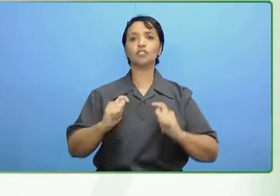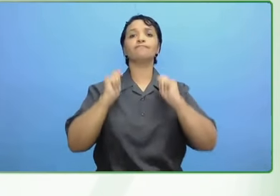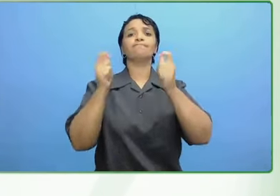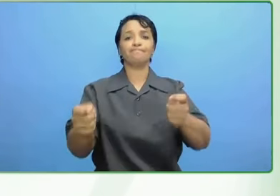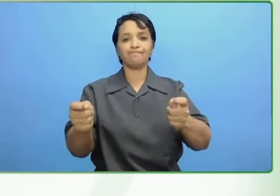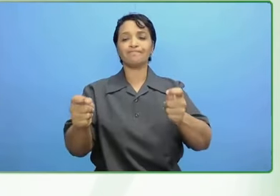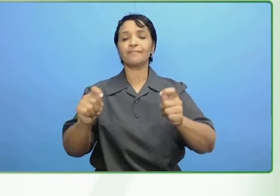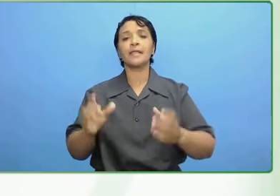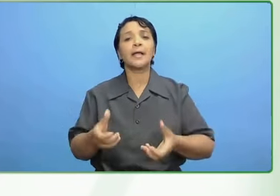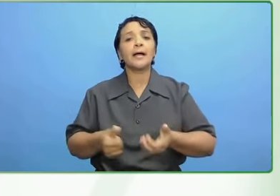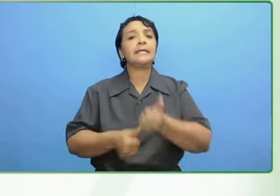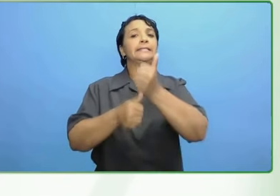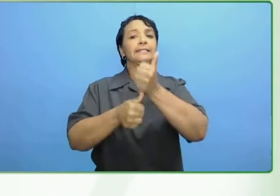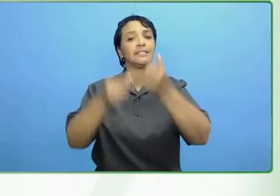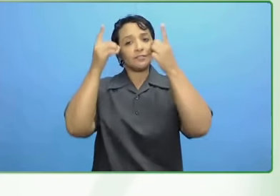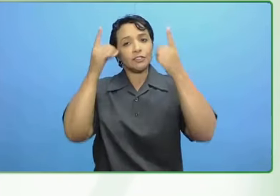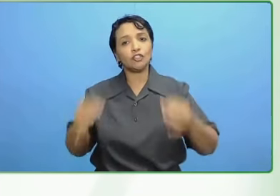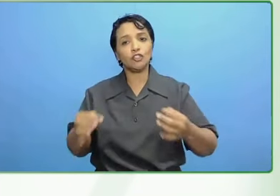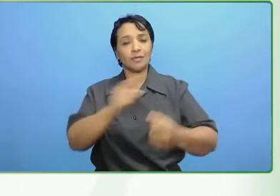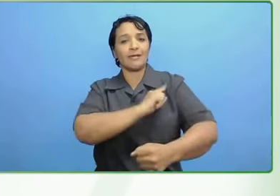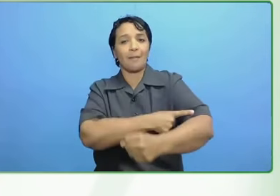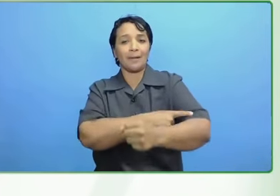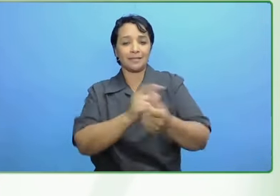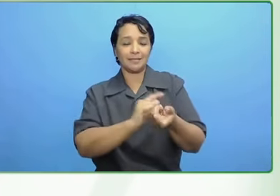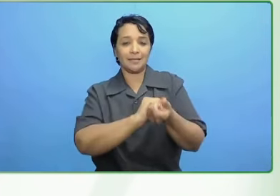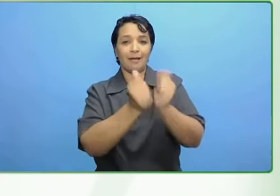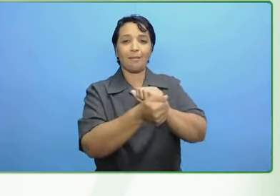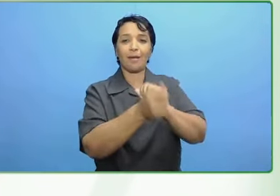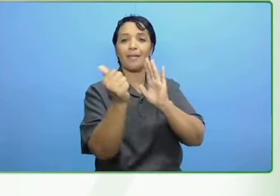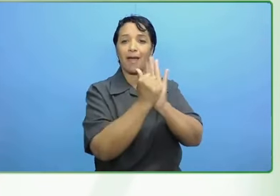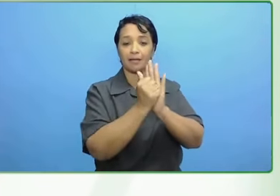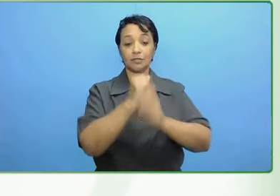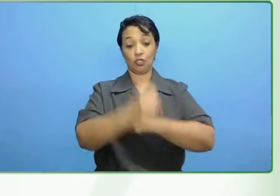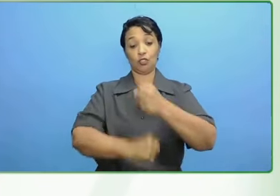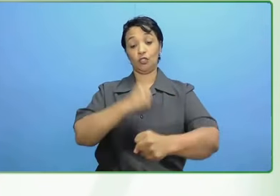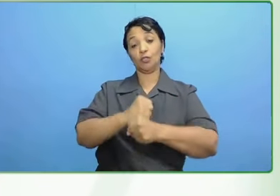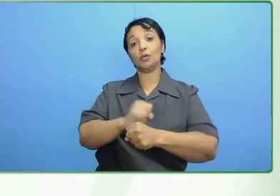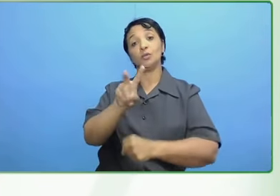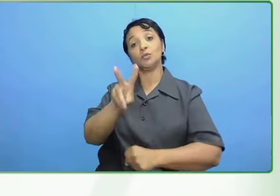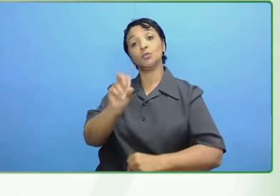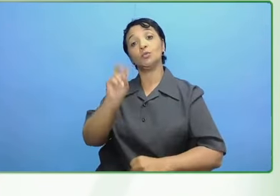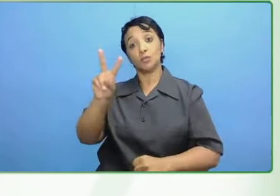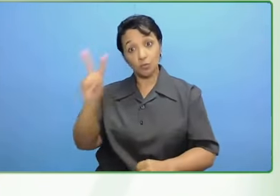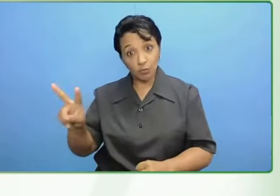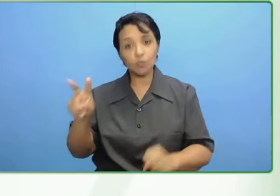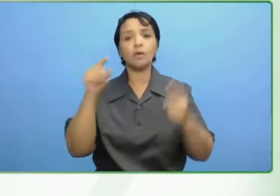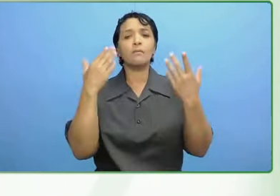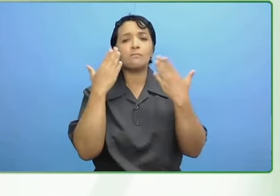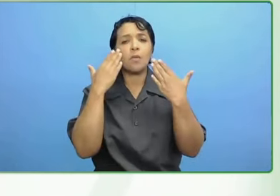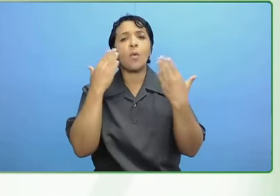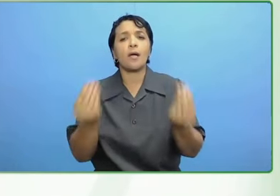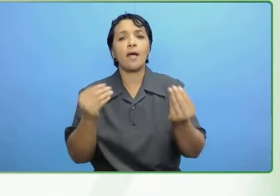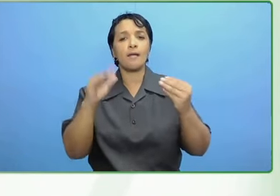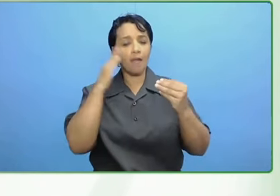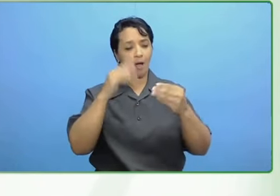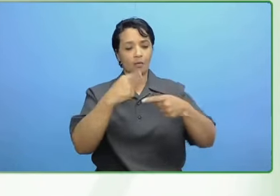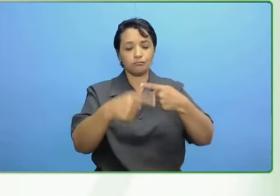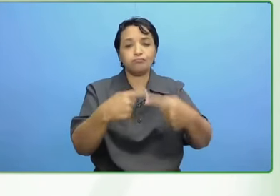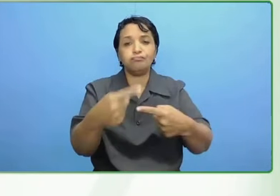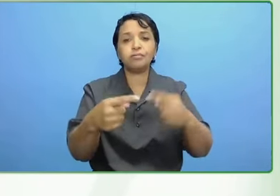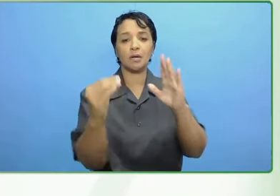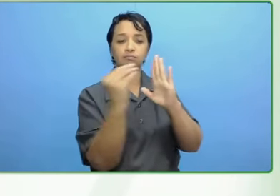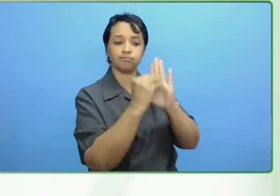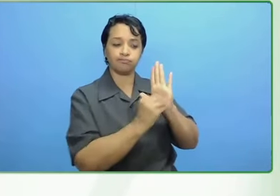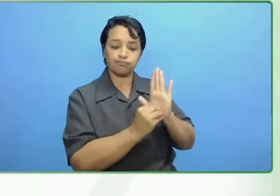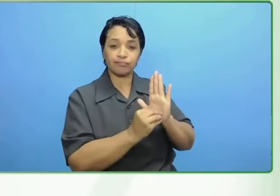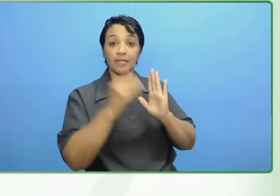Making Capacity Amendment Act 2022, which addresses a number of issues identified as part of the original